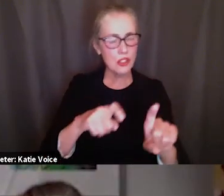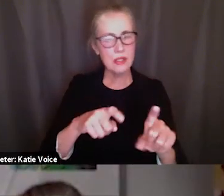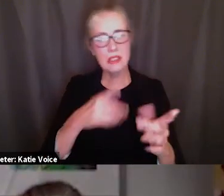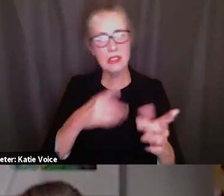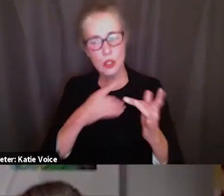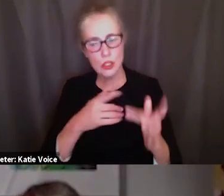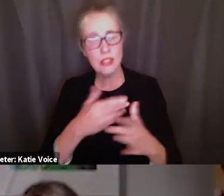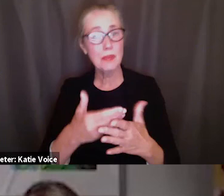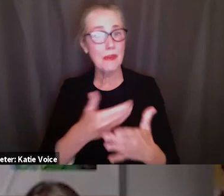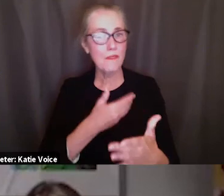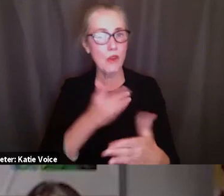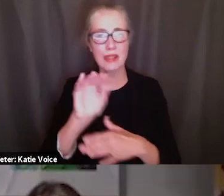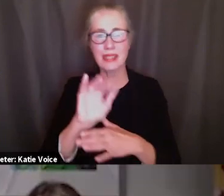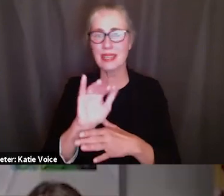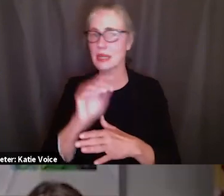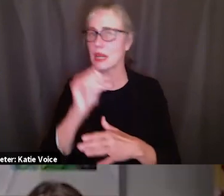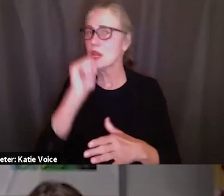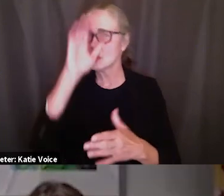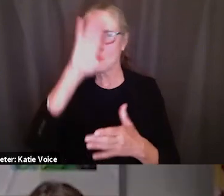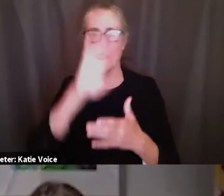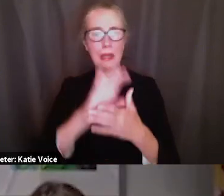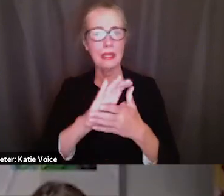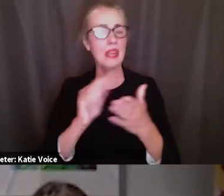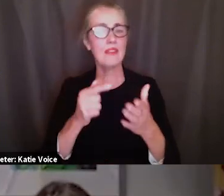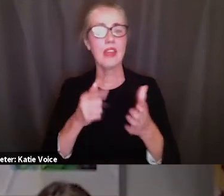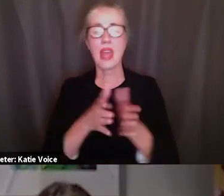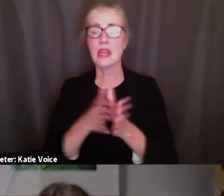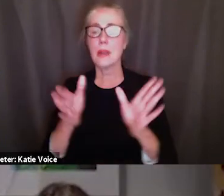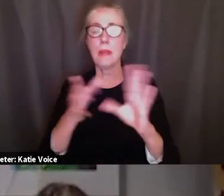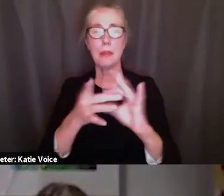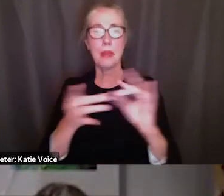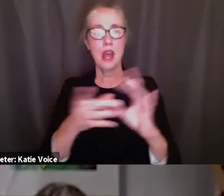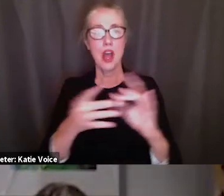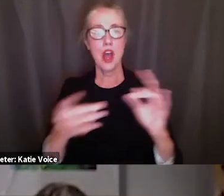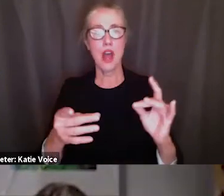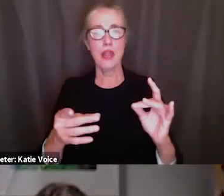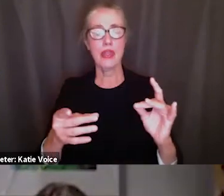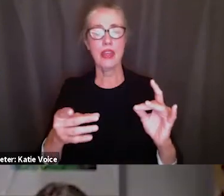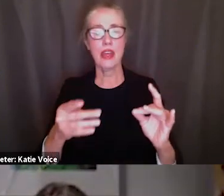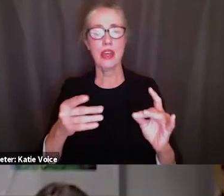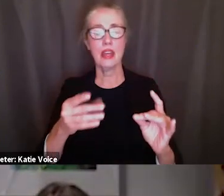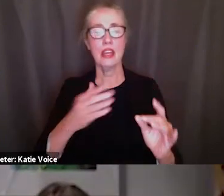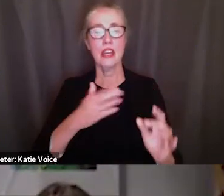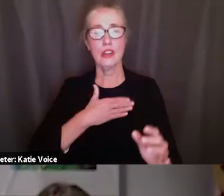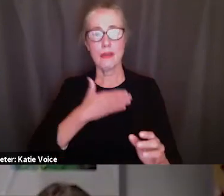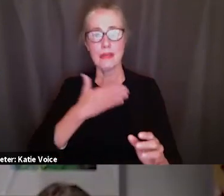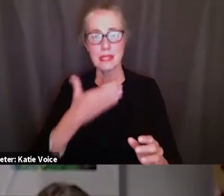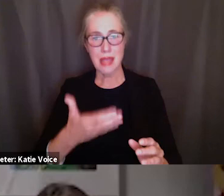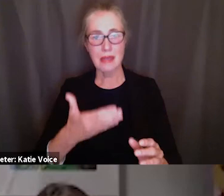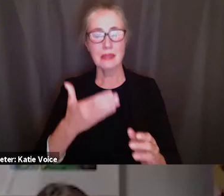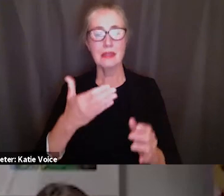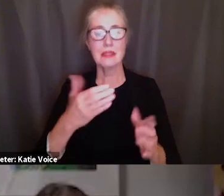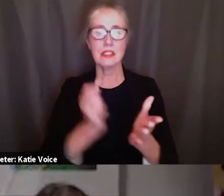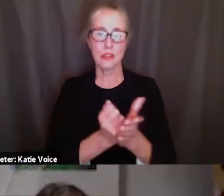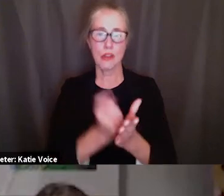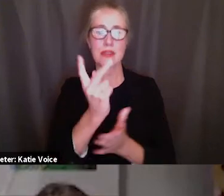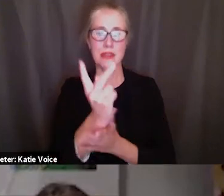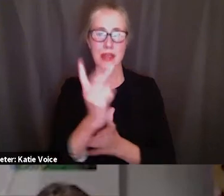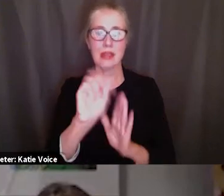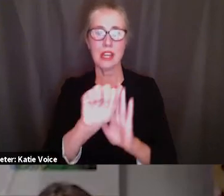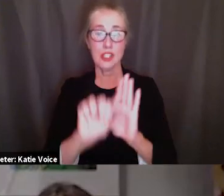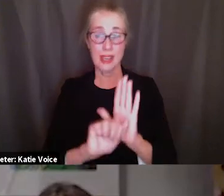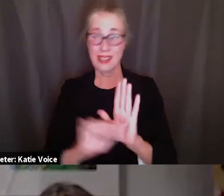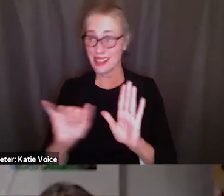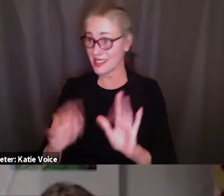first, I don't believe there are any public comments on the consent agenda. Is that correct, Ms. Morales? That's correct, President